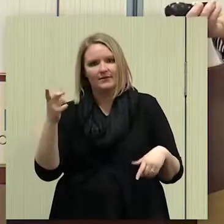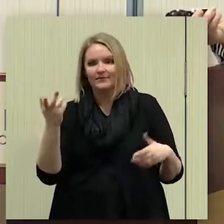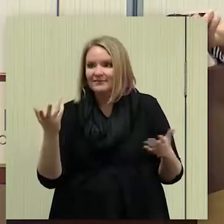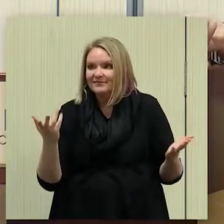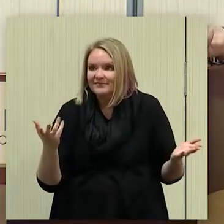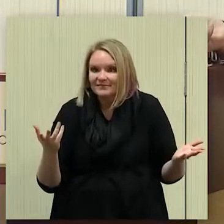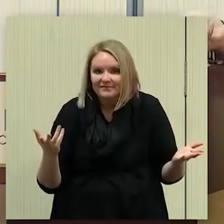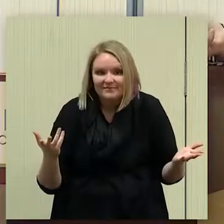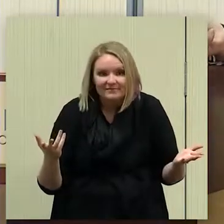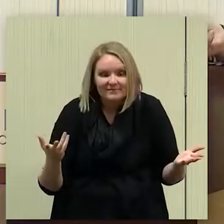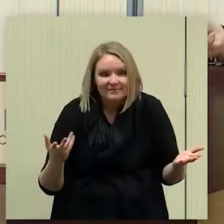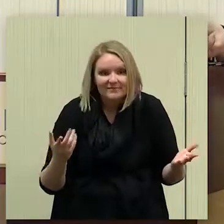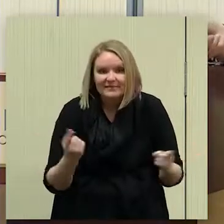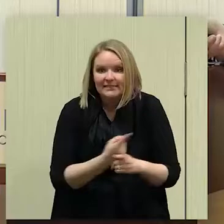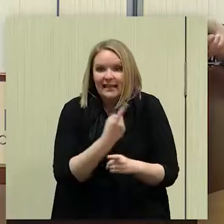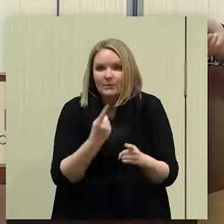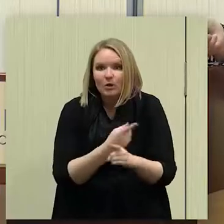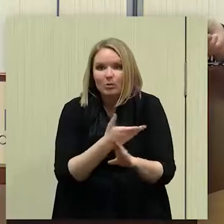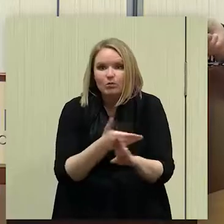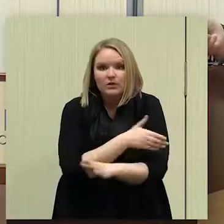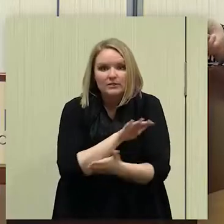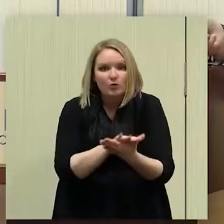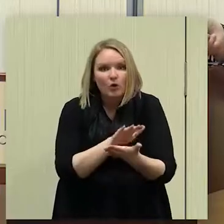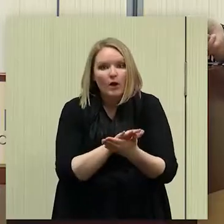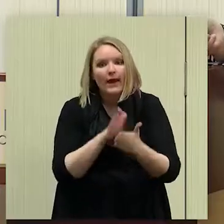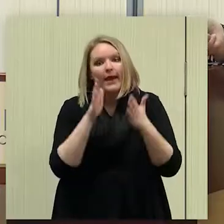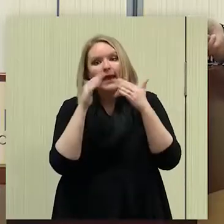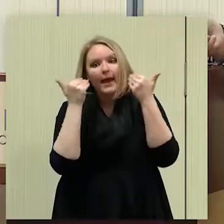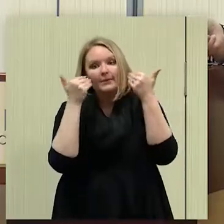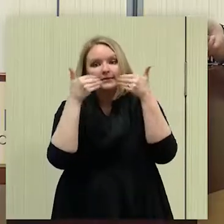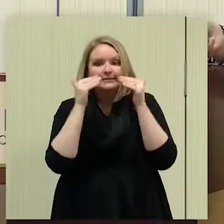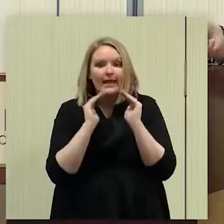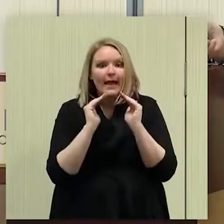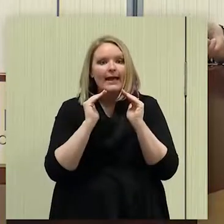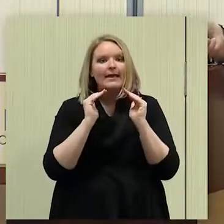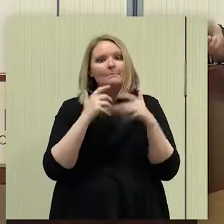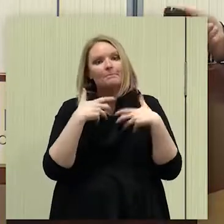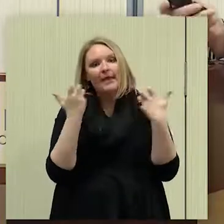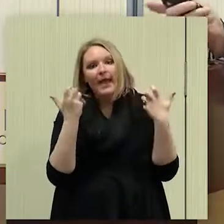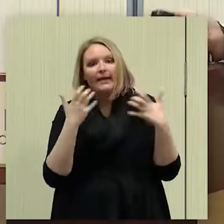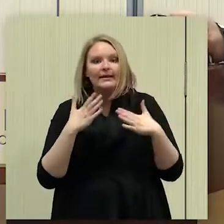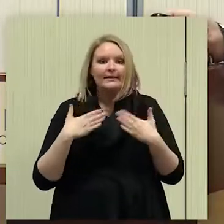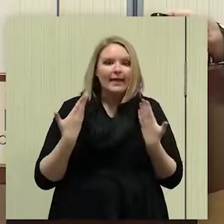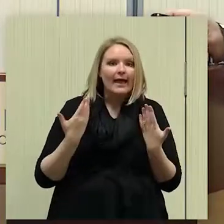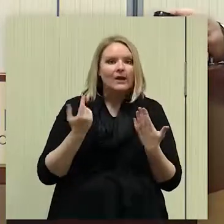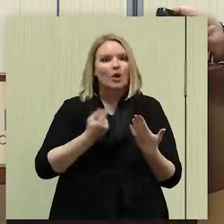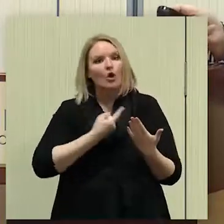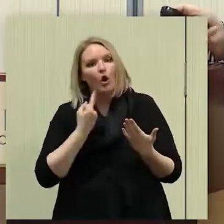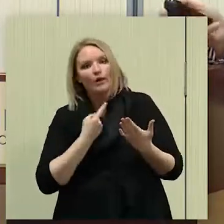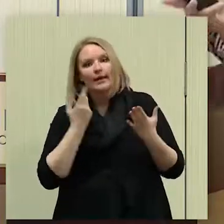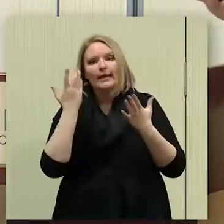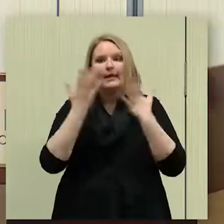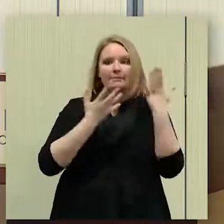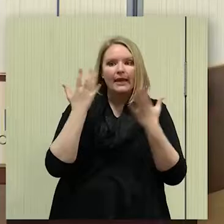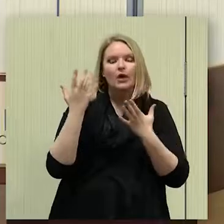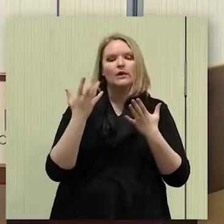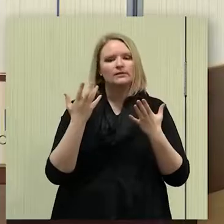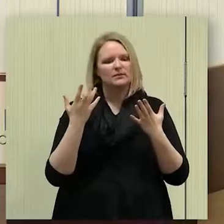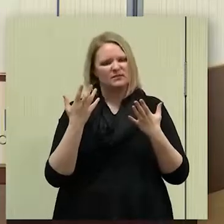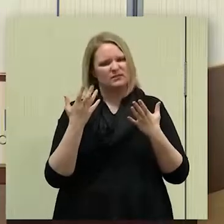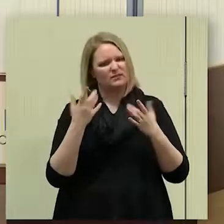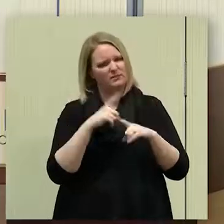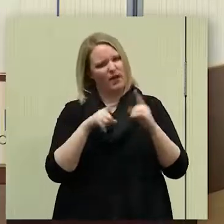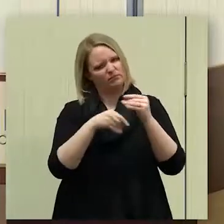even typical preschoolers that many of us know. Happy, sad, mad, glad, maybe lonely, maybe embarrassed, but we're